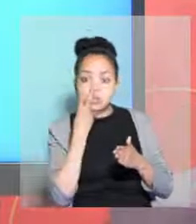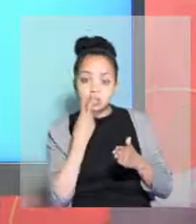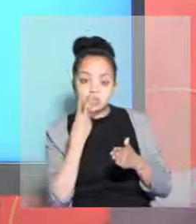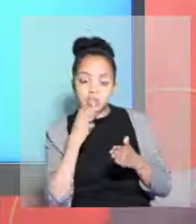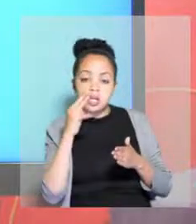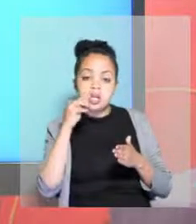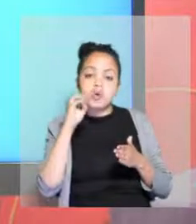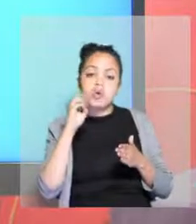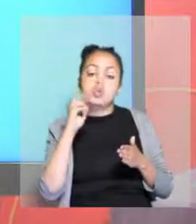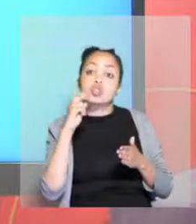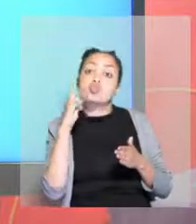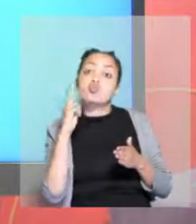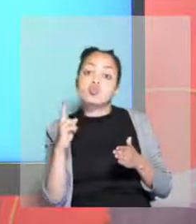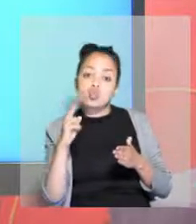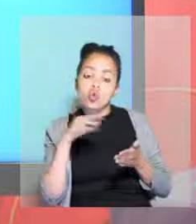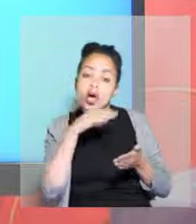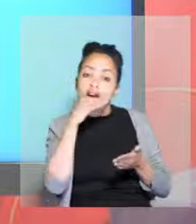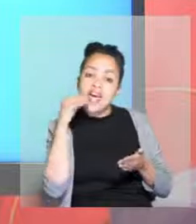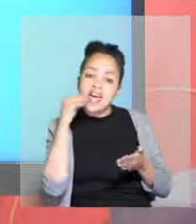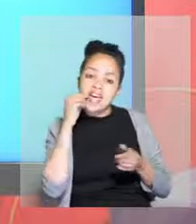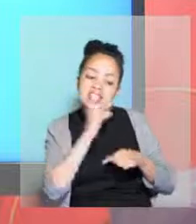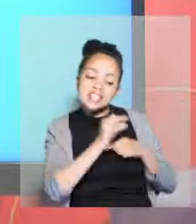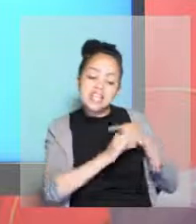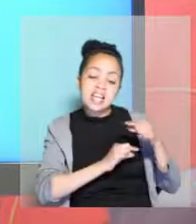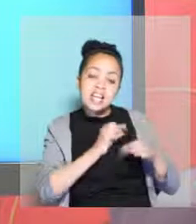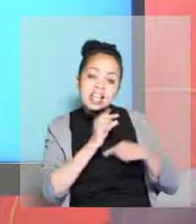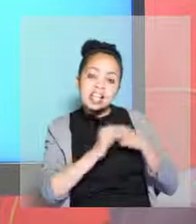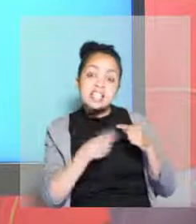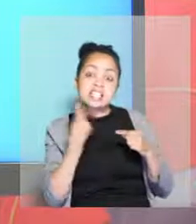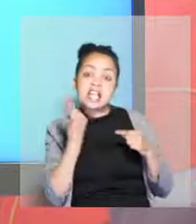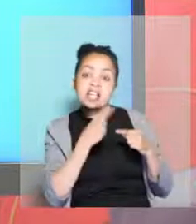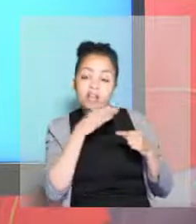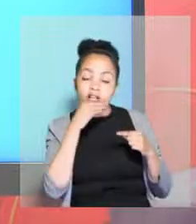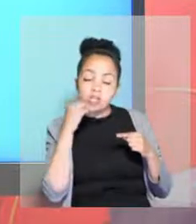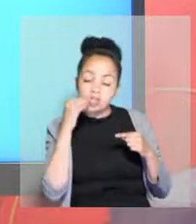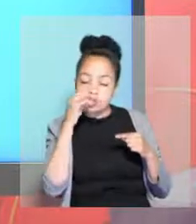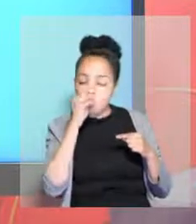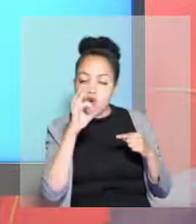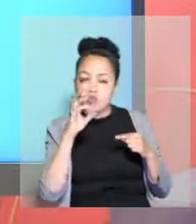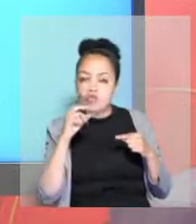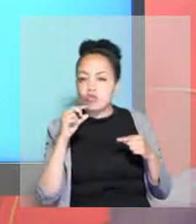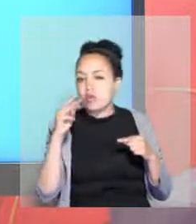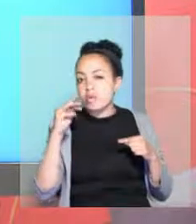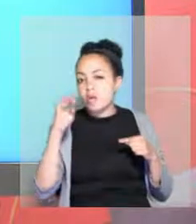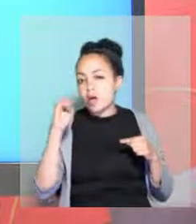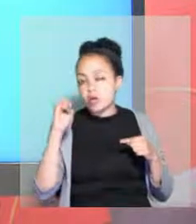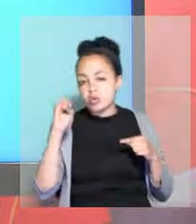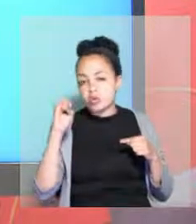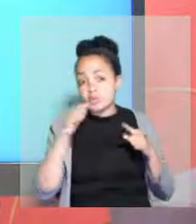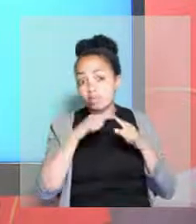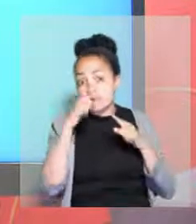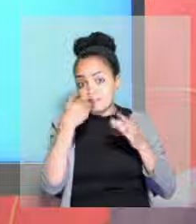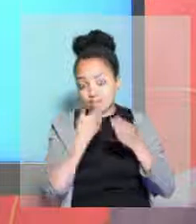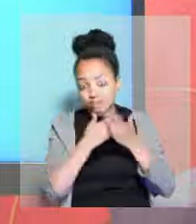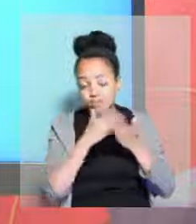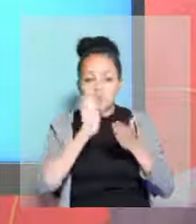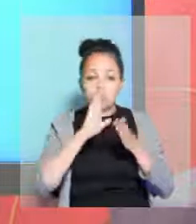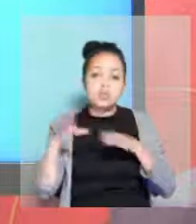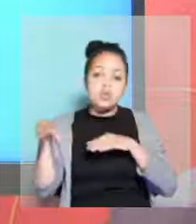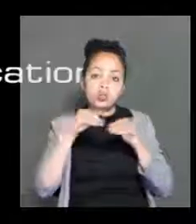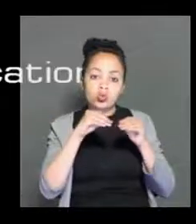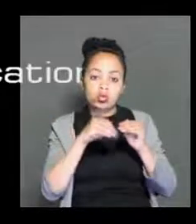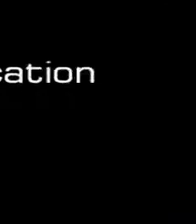see meiosis II and genetic significance of meiosis. Until that, goodbye, students.